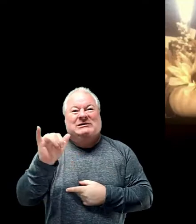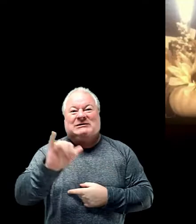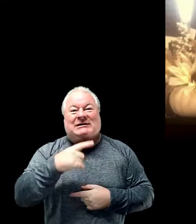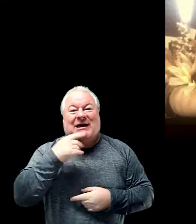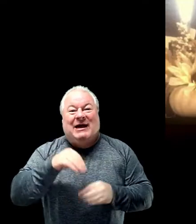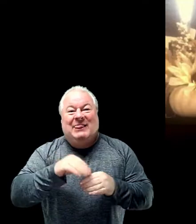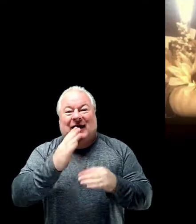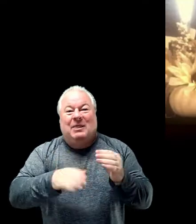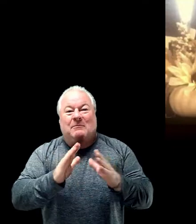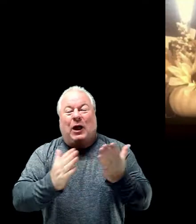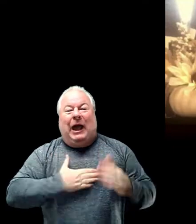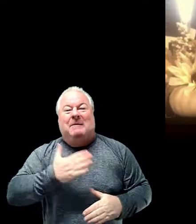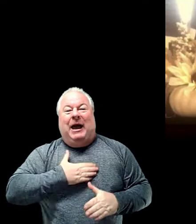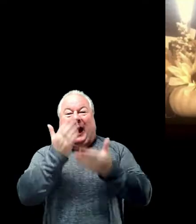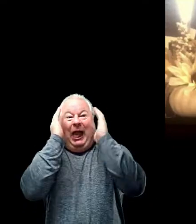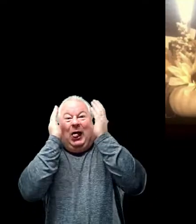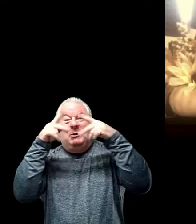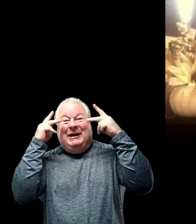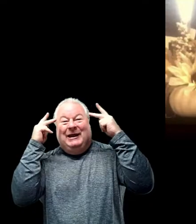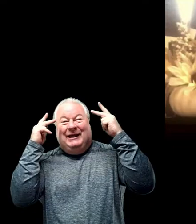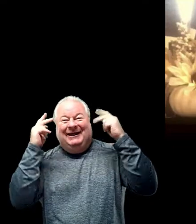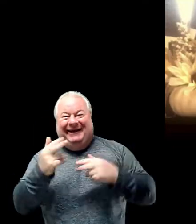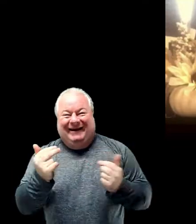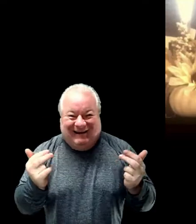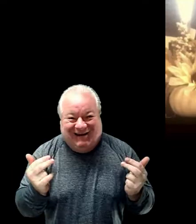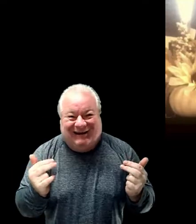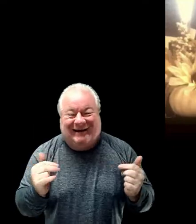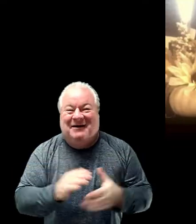book. Happy Halloween!